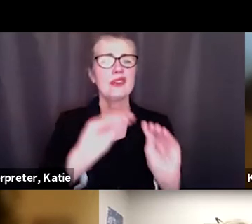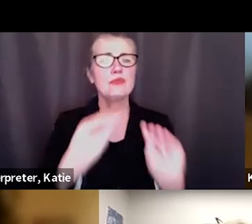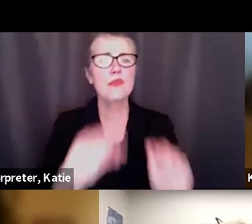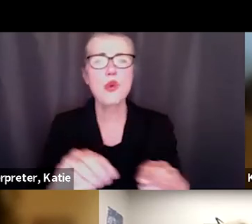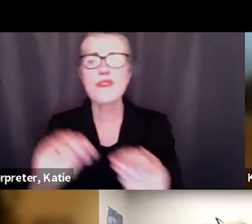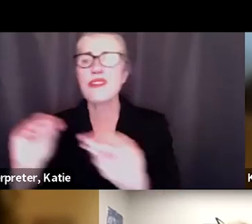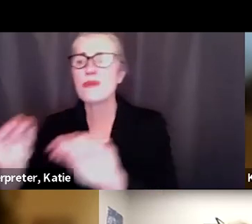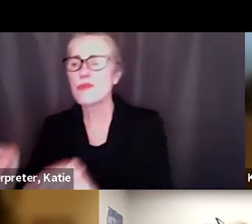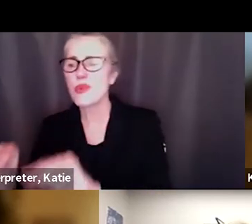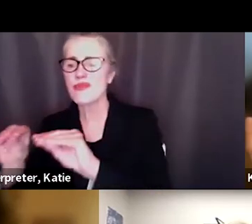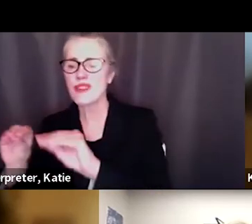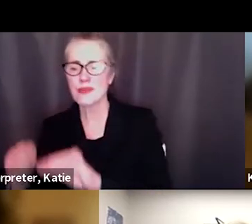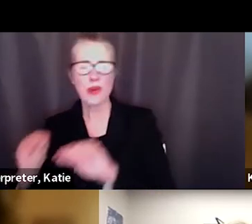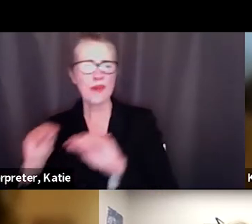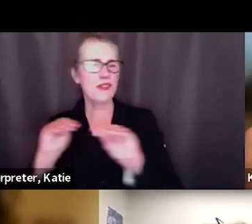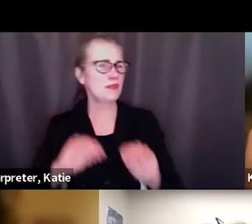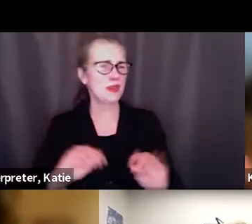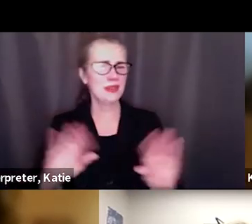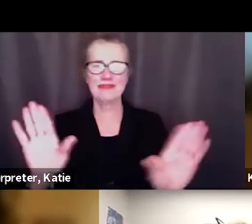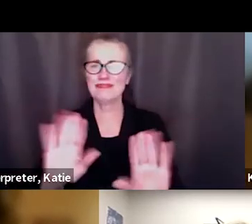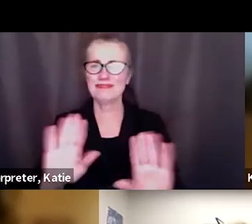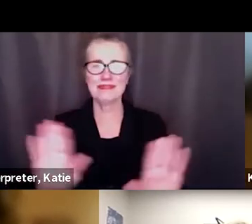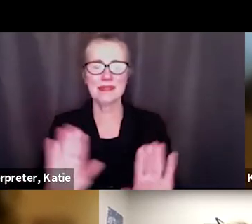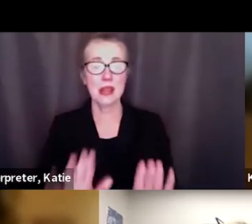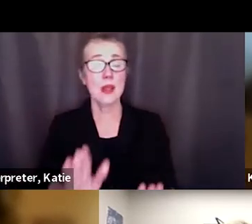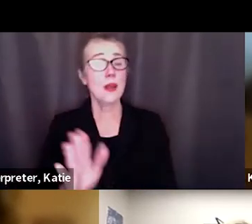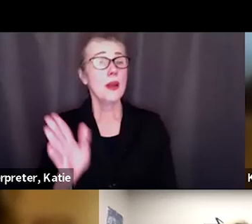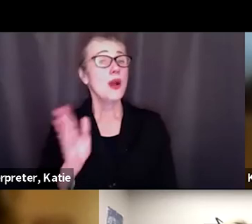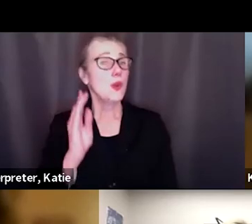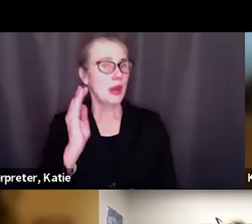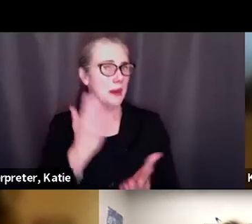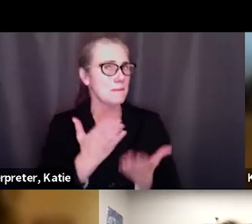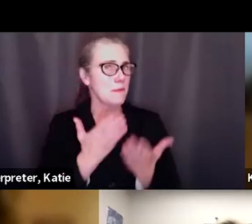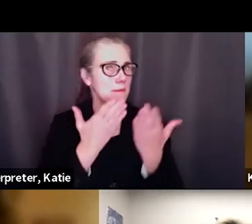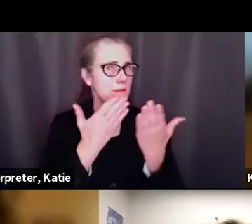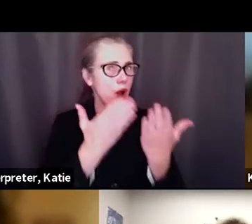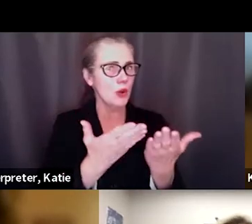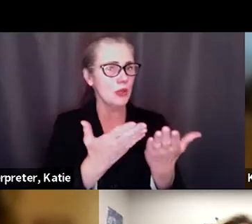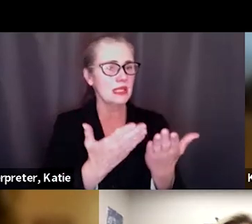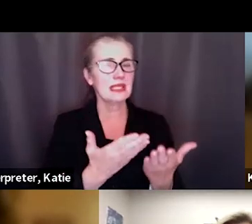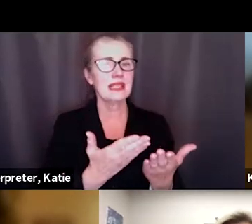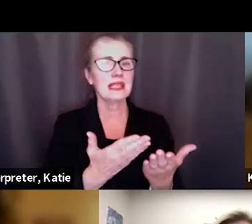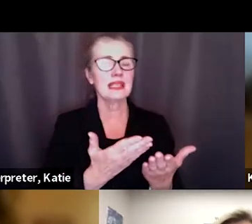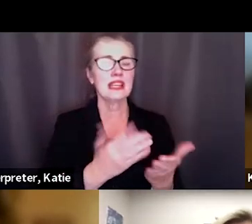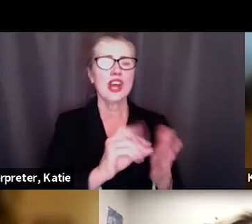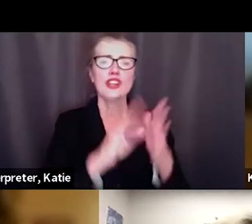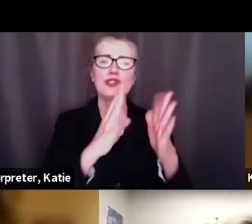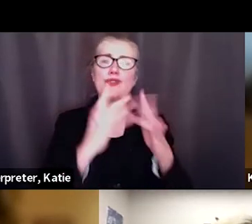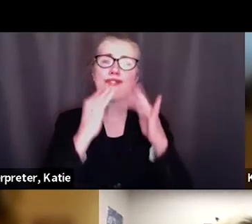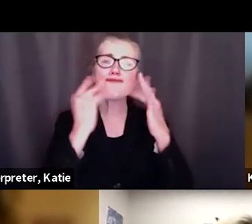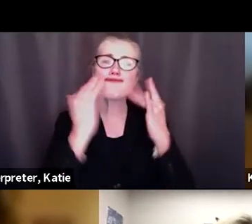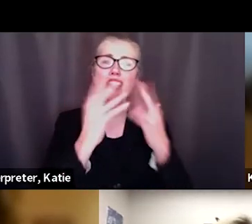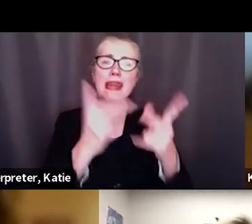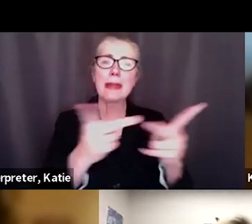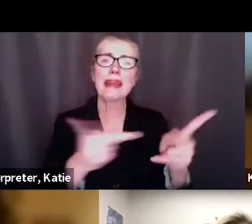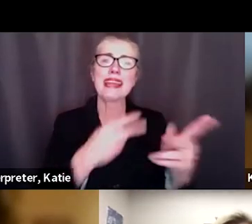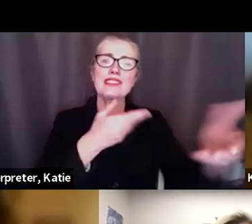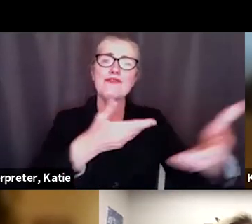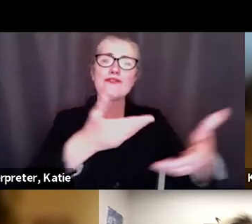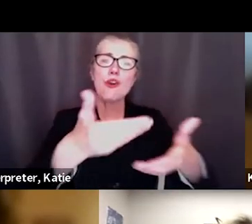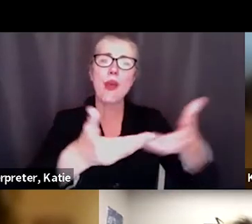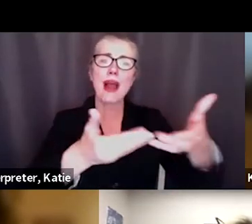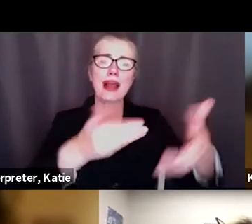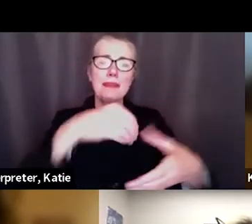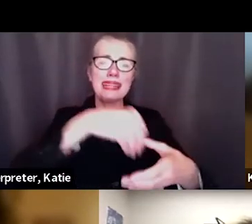classroom so we are create we're proposing that we create a very student-friendly welcoming space in this wellness